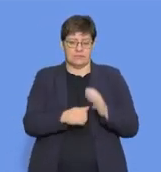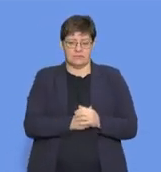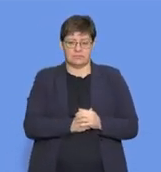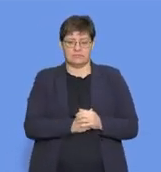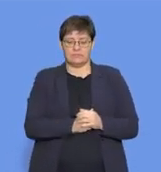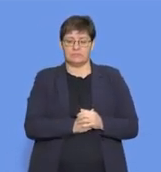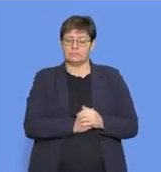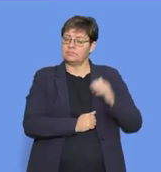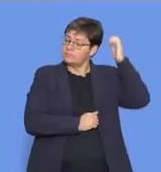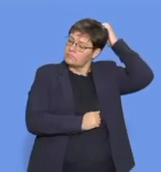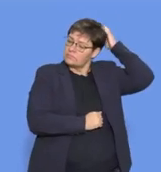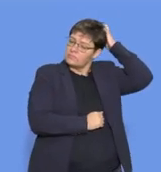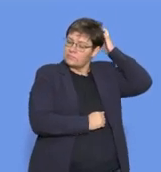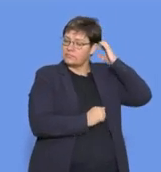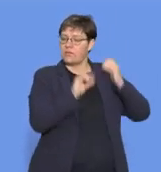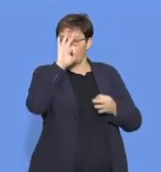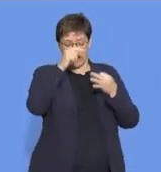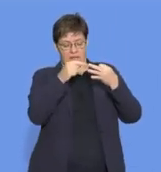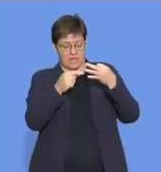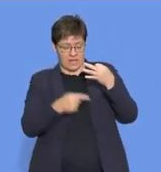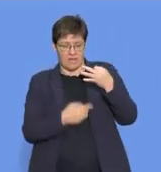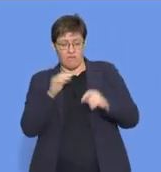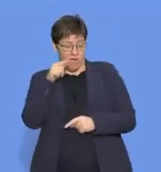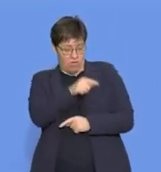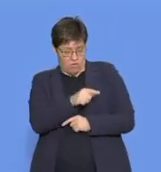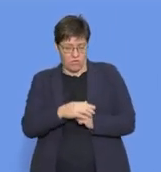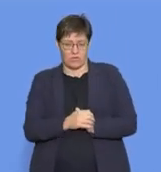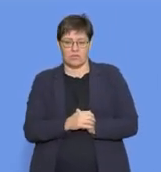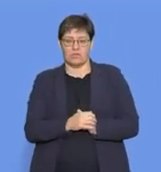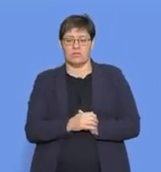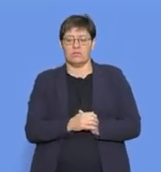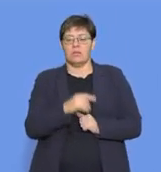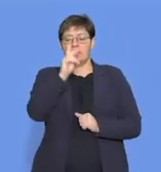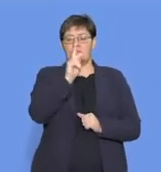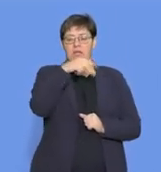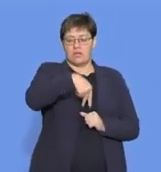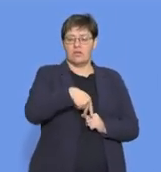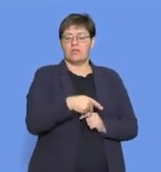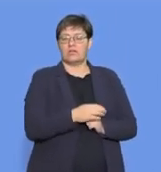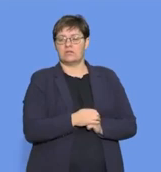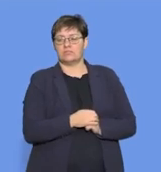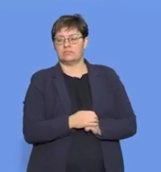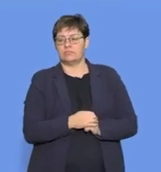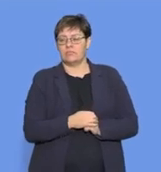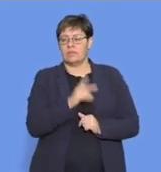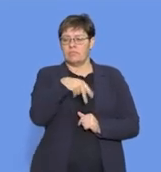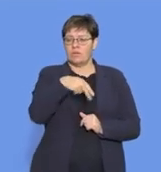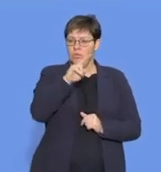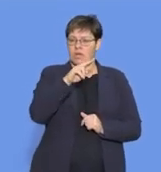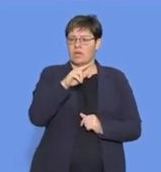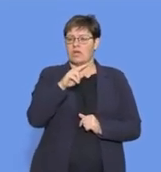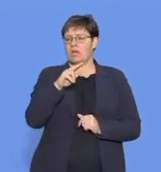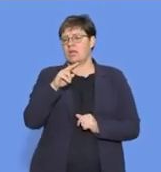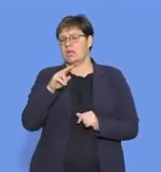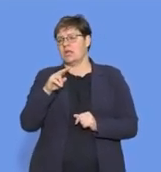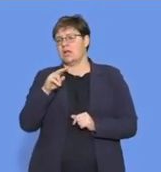simple. Right, so there's the 3 versions of the cos rule for this triangle here. P squared equals to Q squared plus R squared